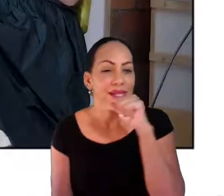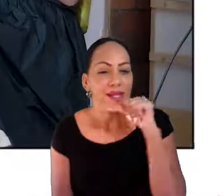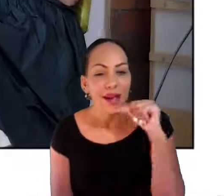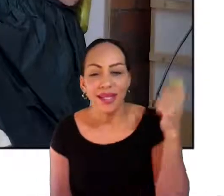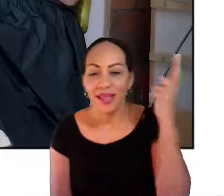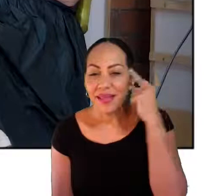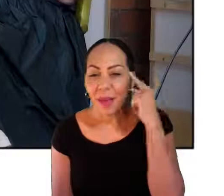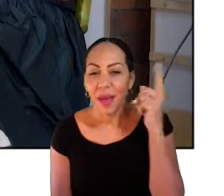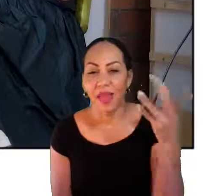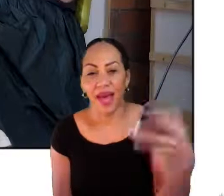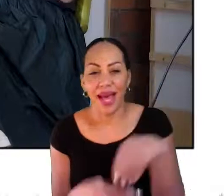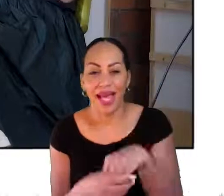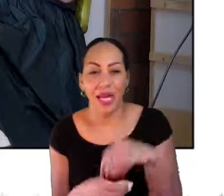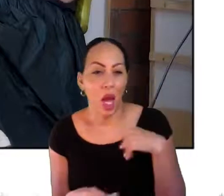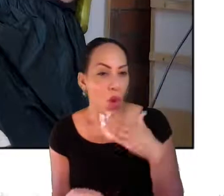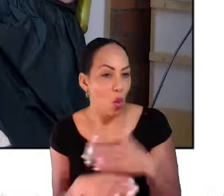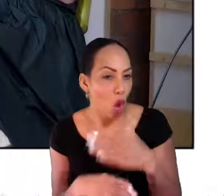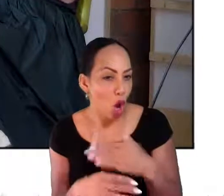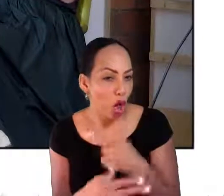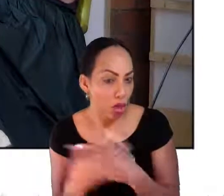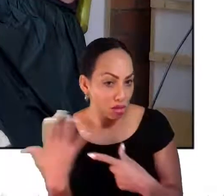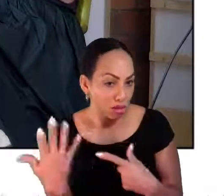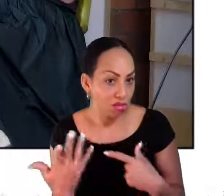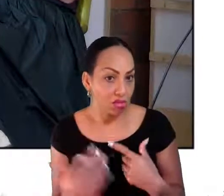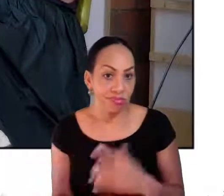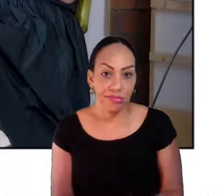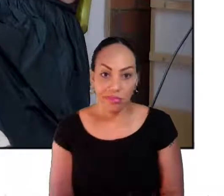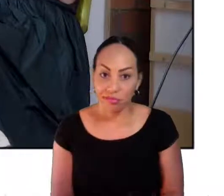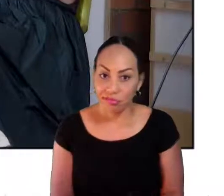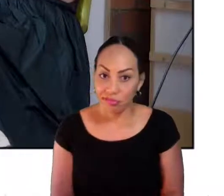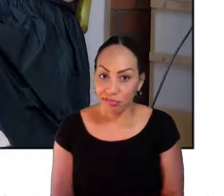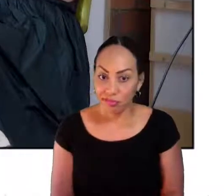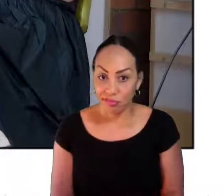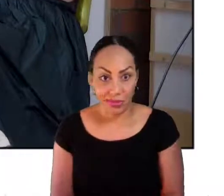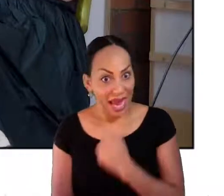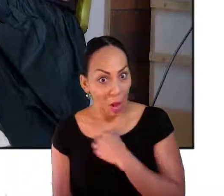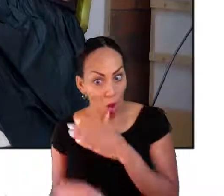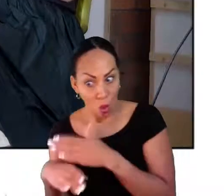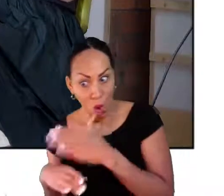we might think about. Is that, does that work actually,